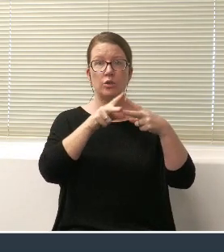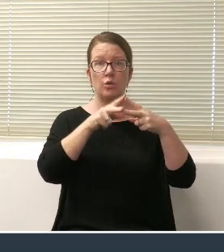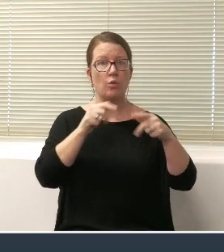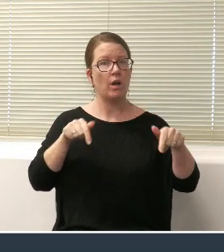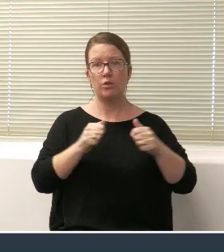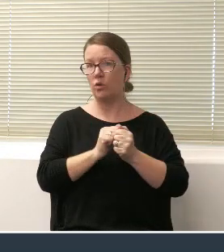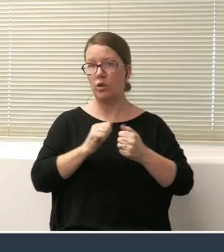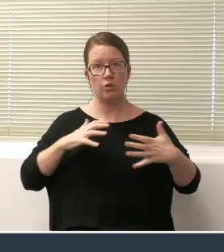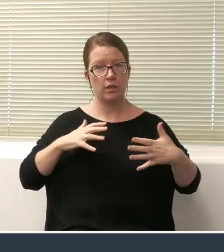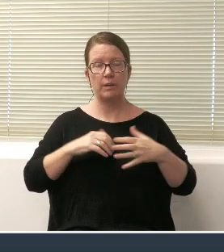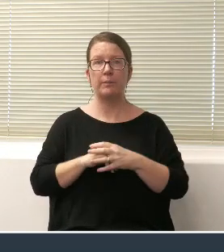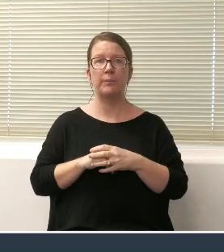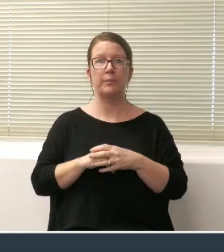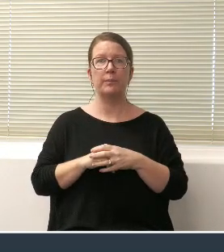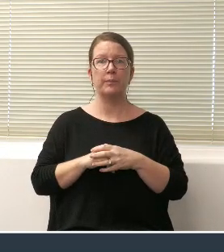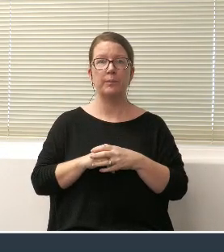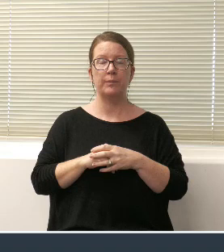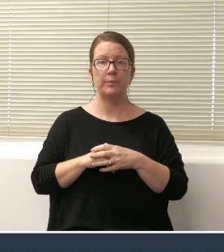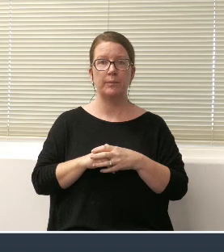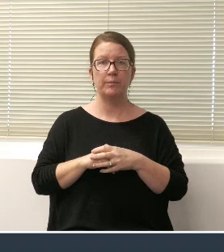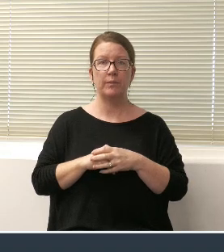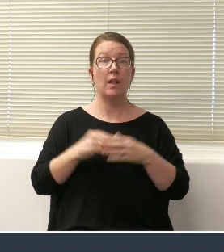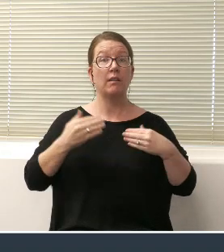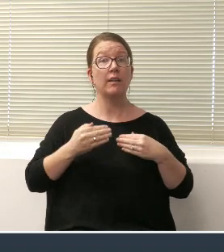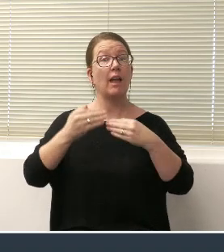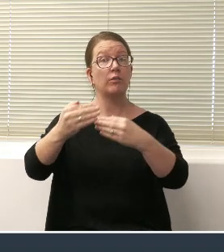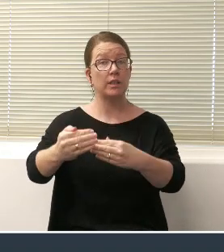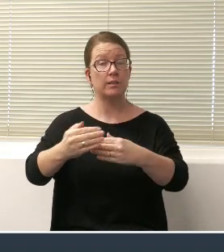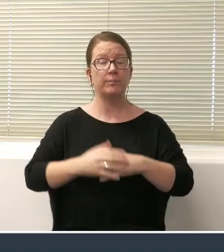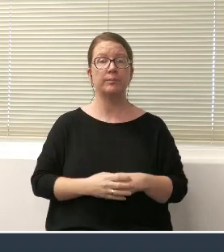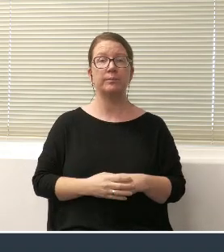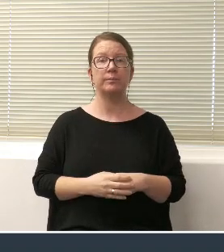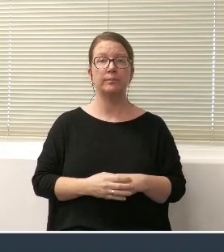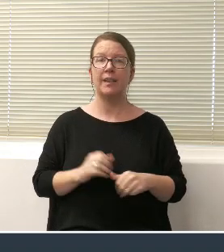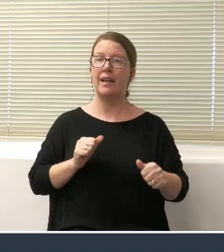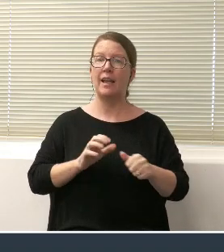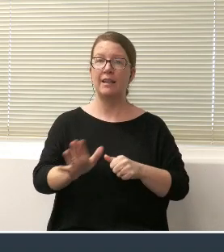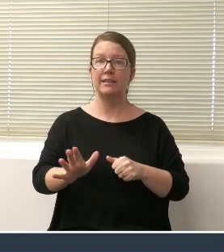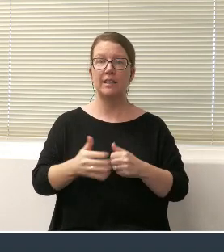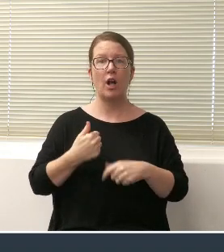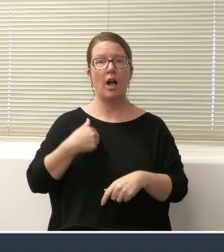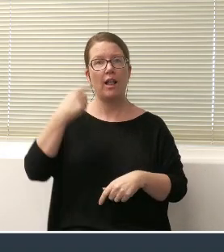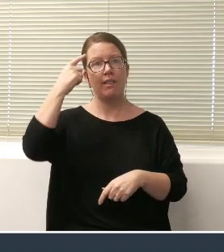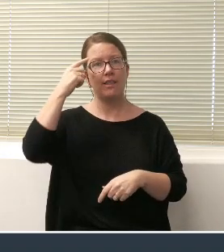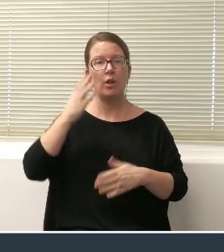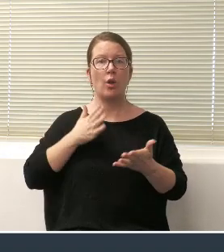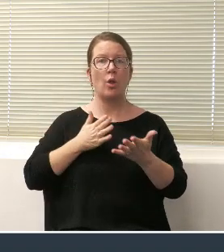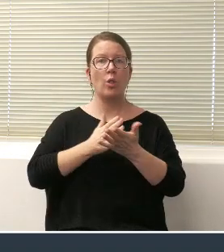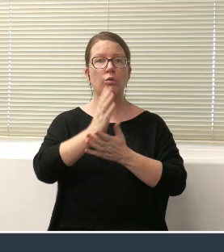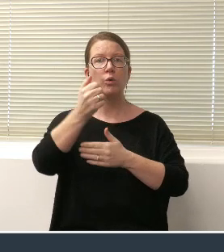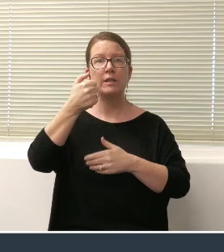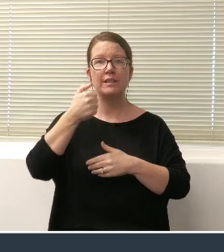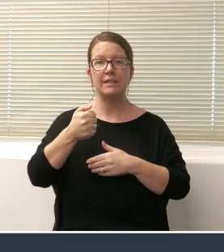Councillor Bogue. Half up this one. Carried. Excellent. Okay, well, I think we have worked our way through our 6